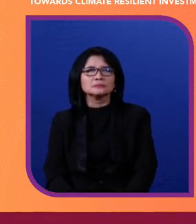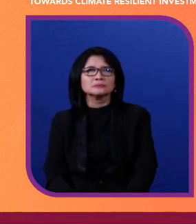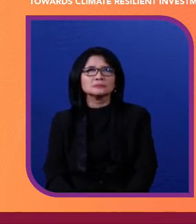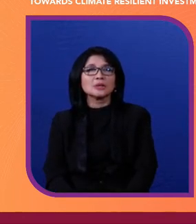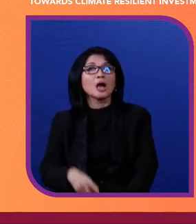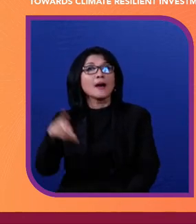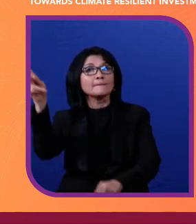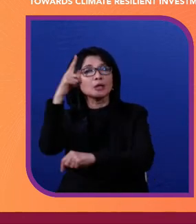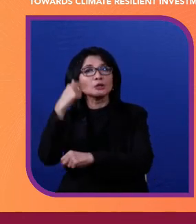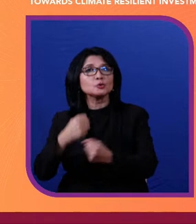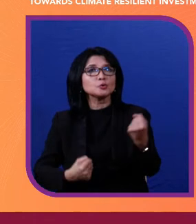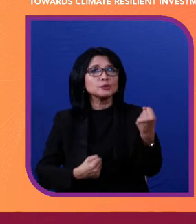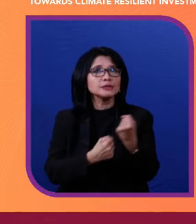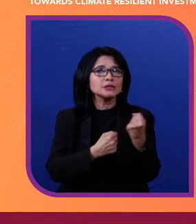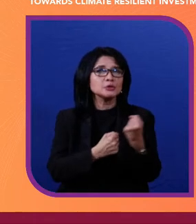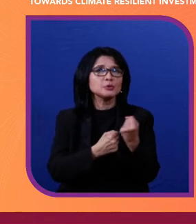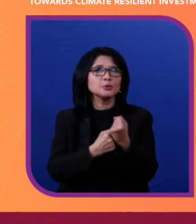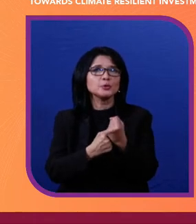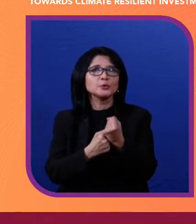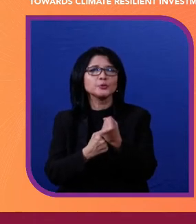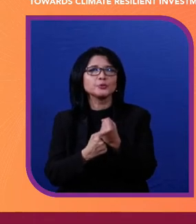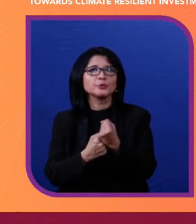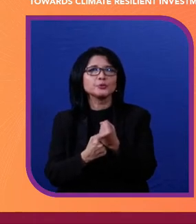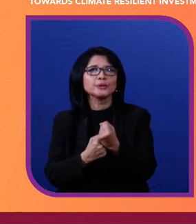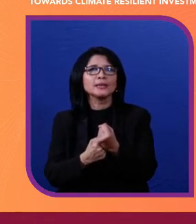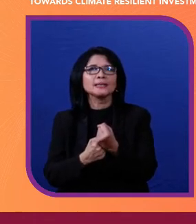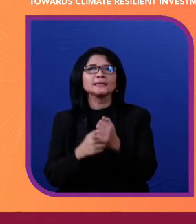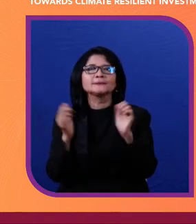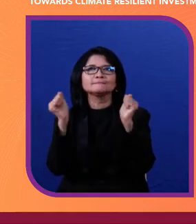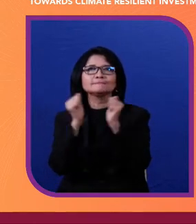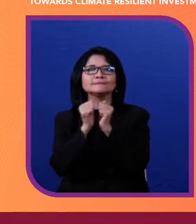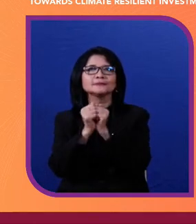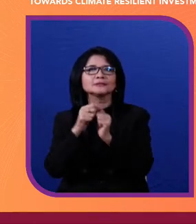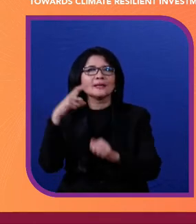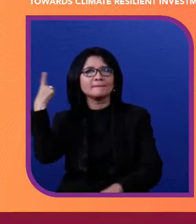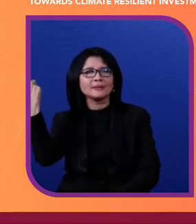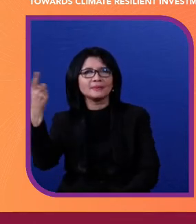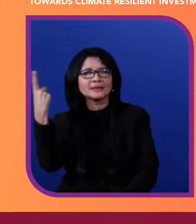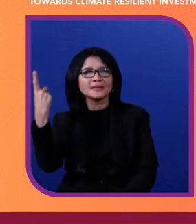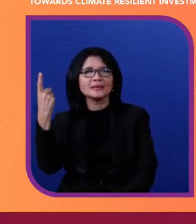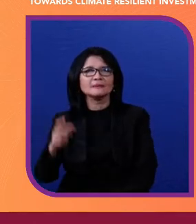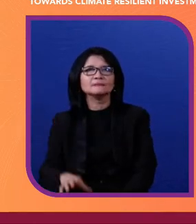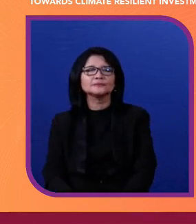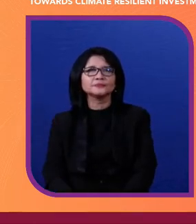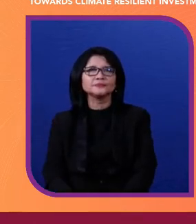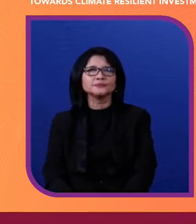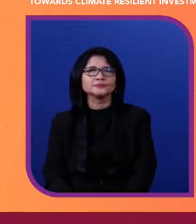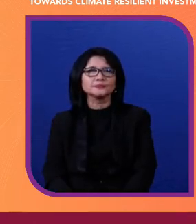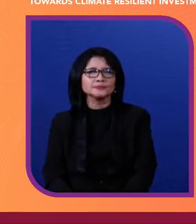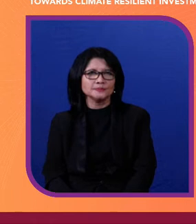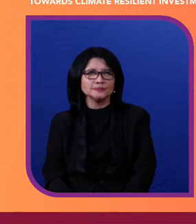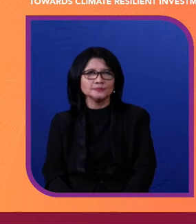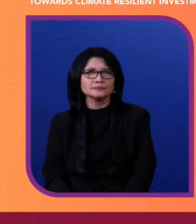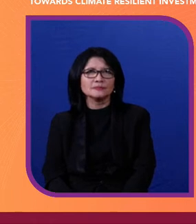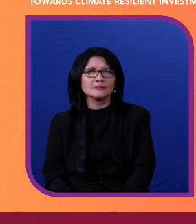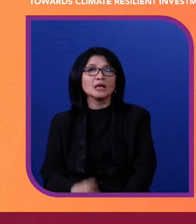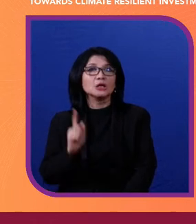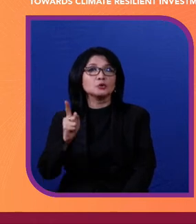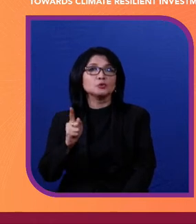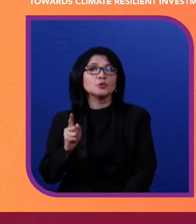a Ini Project ke finding Drew the national Project